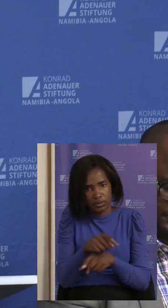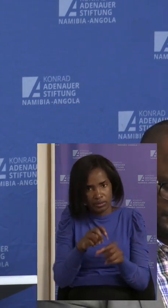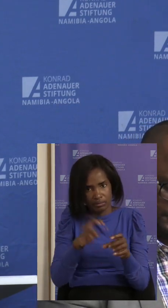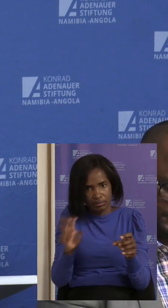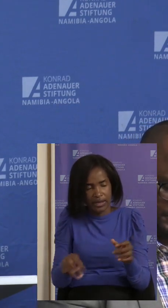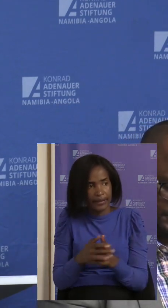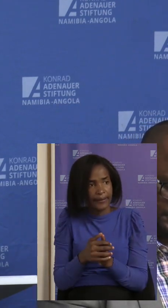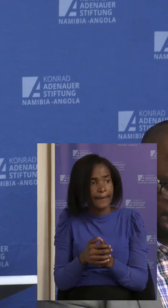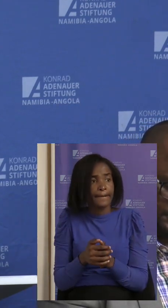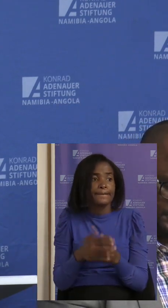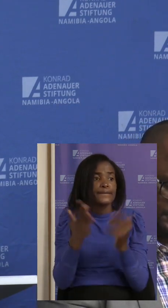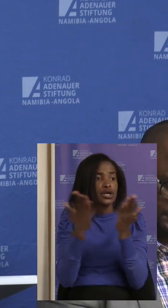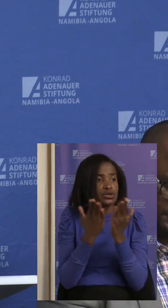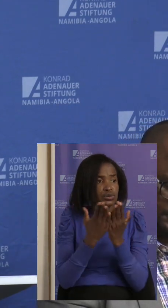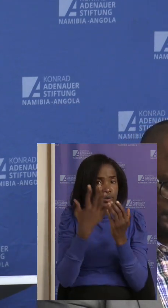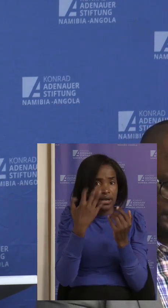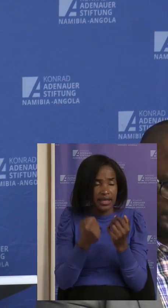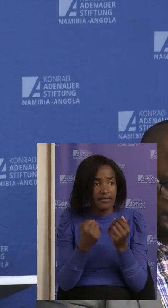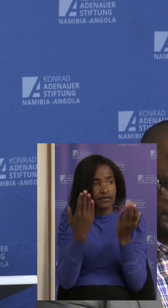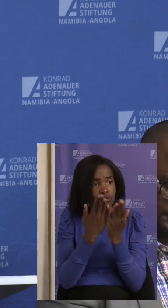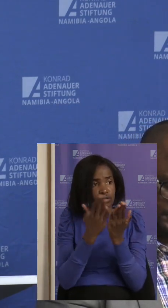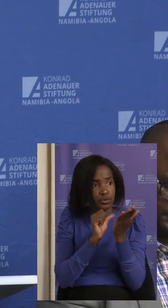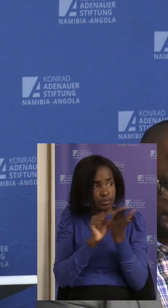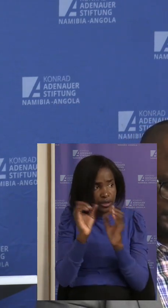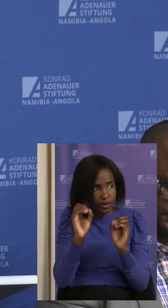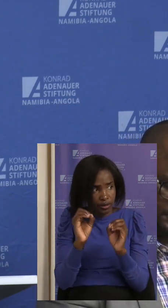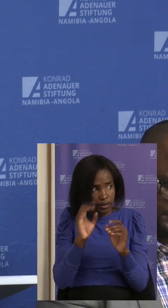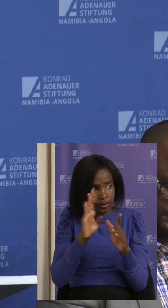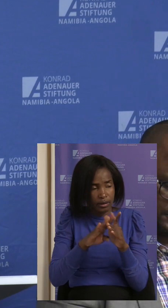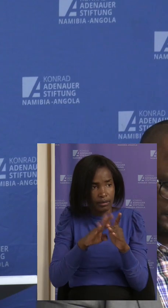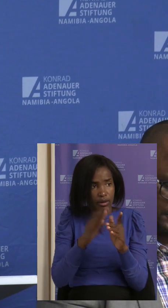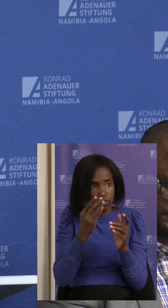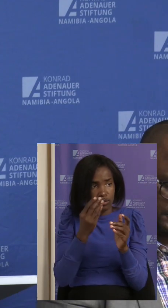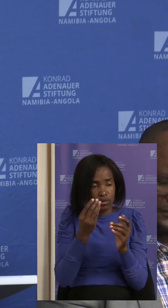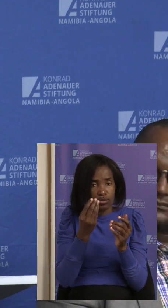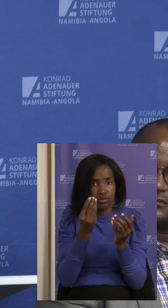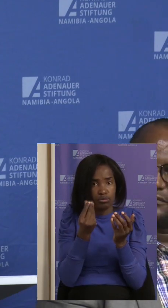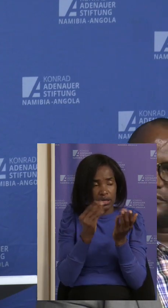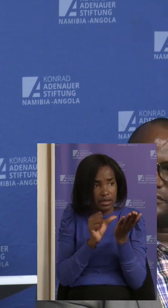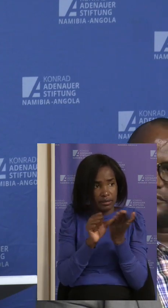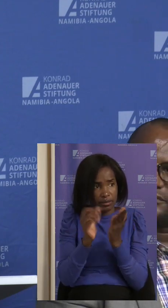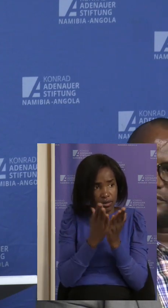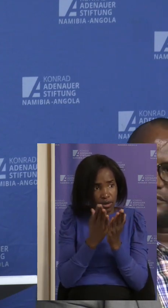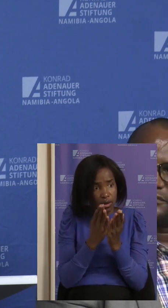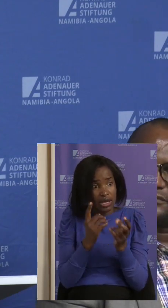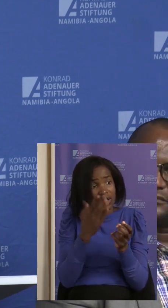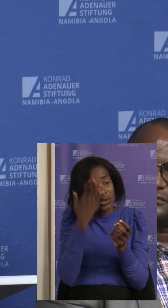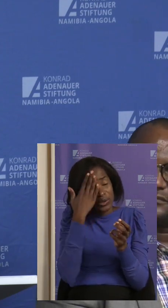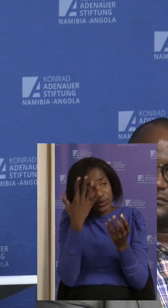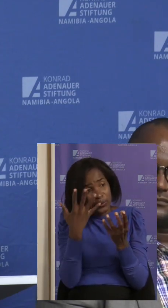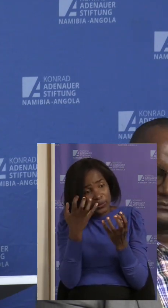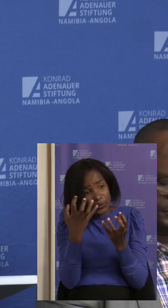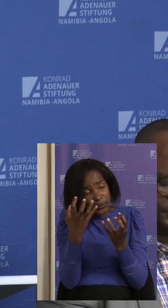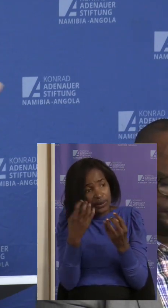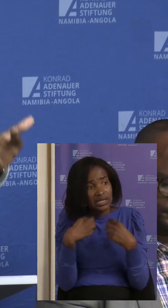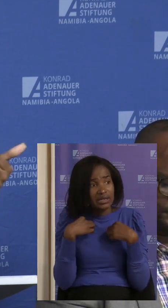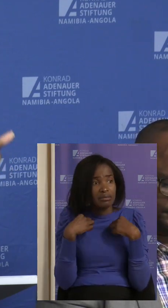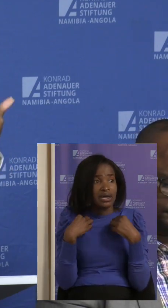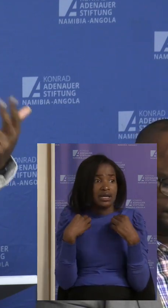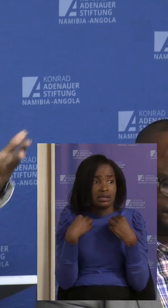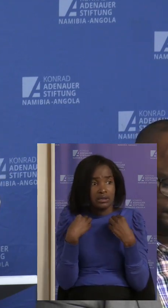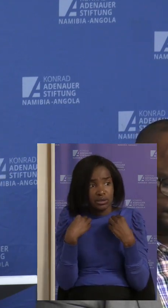Even though in schools we have free education in terms of tuition, there's still money needed for the school fee, for the school uniform, the